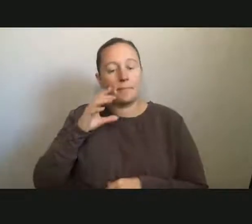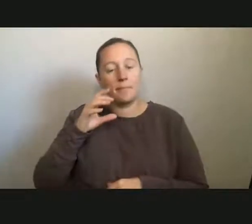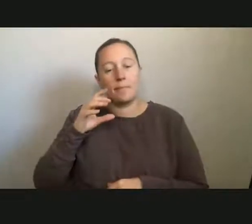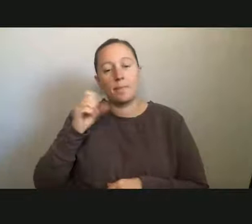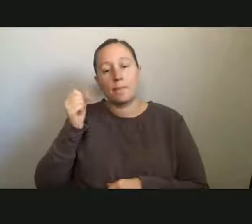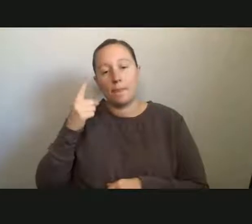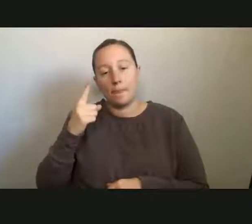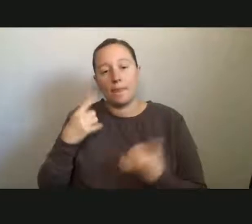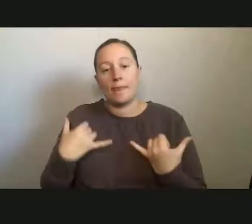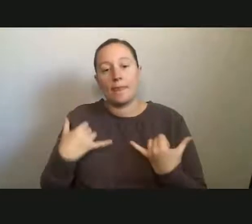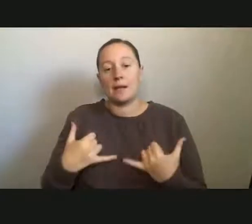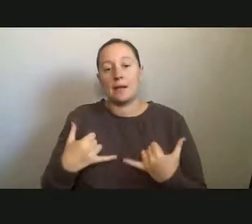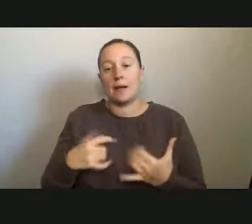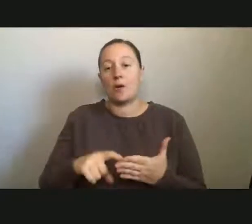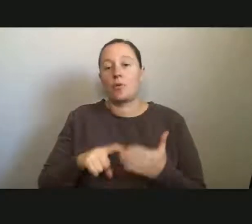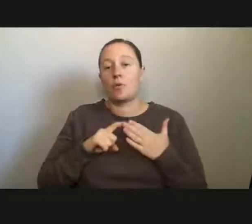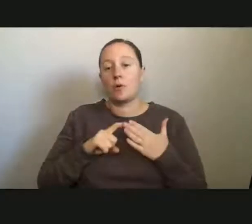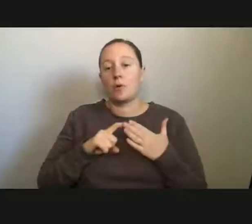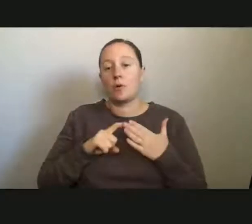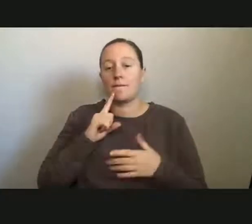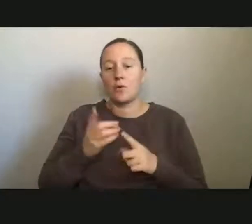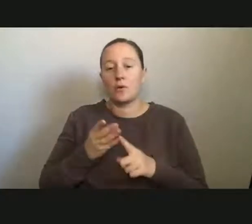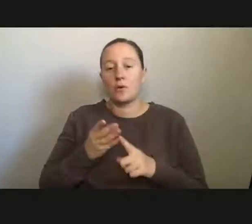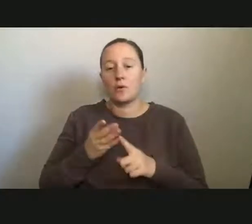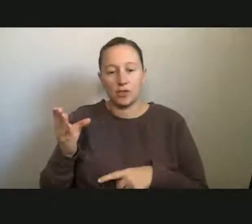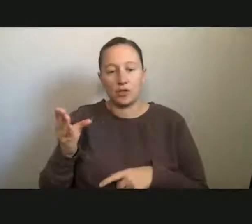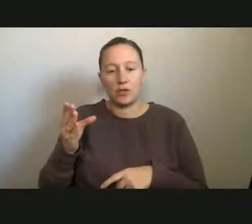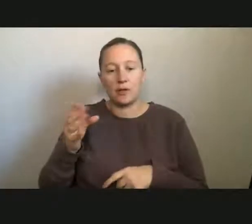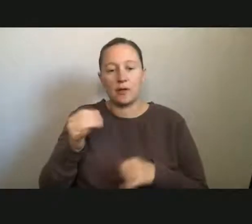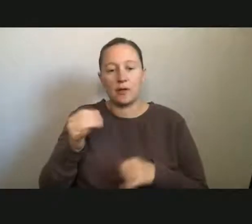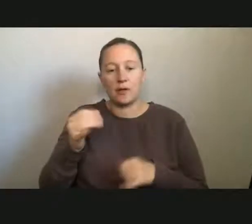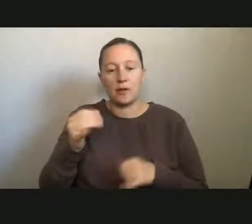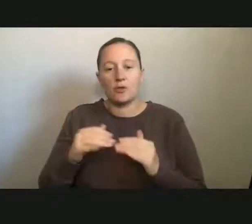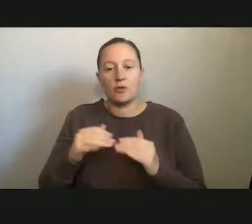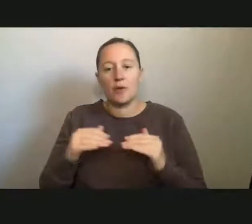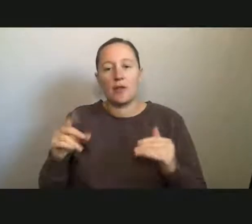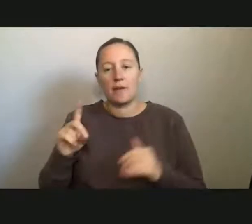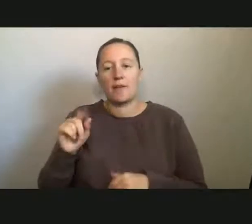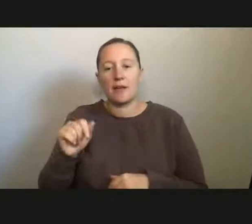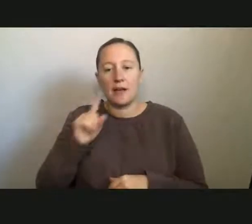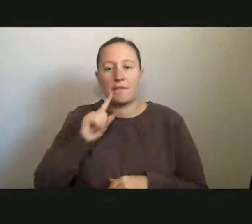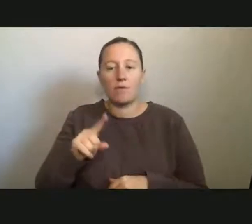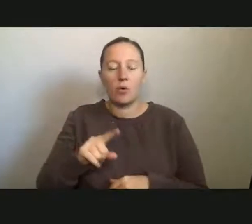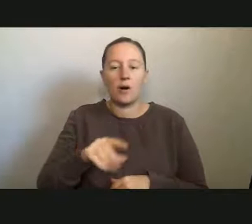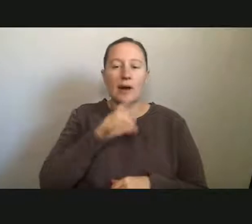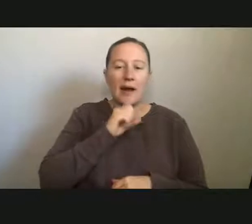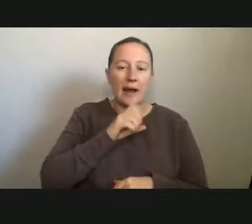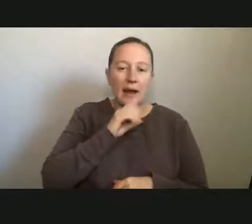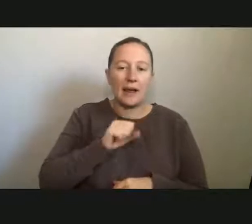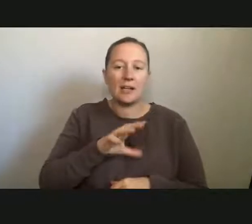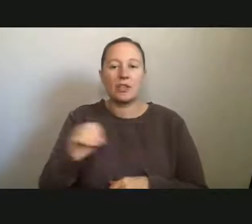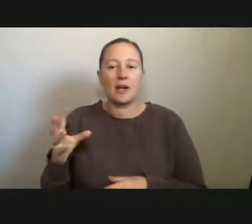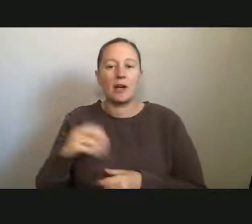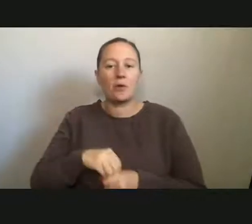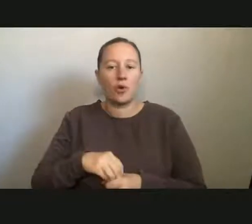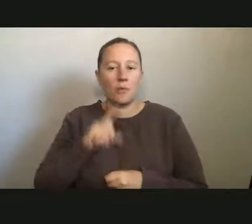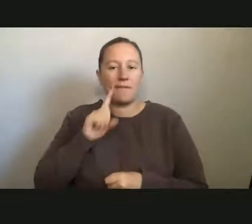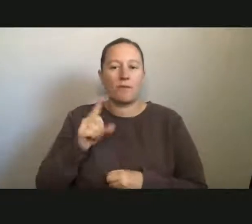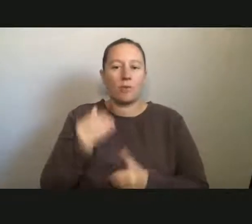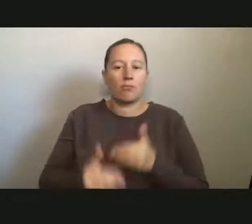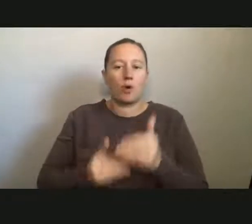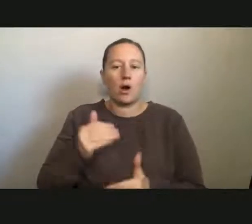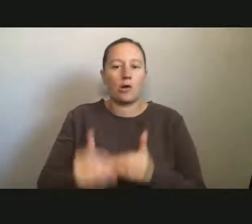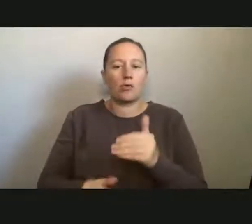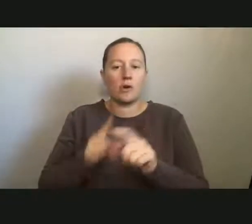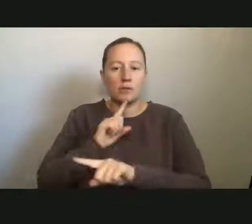is now a requirement for submission of individual level data on participant age and enrollment in the progress reports. You can learn a